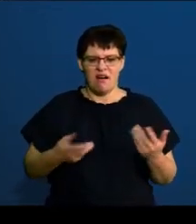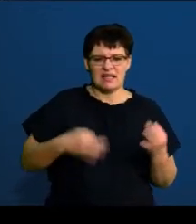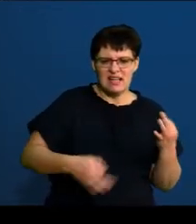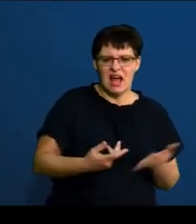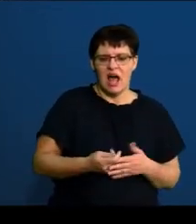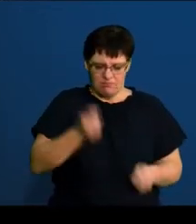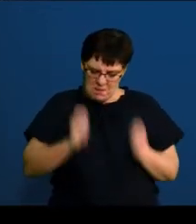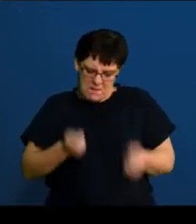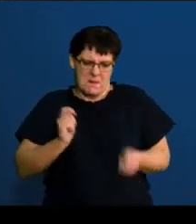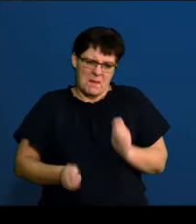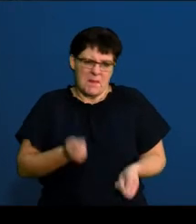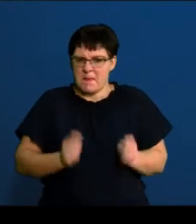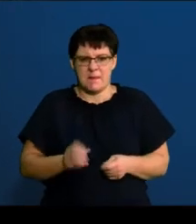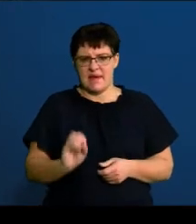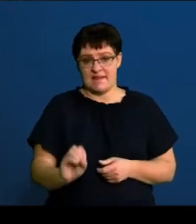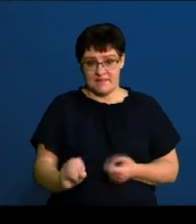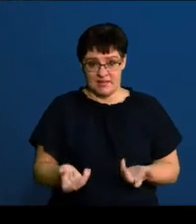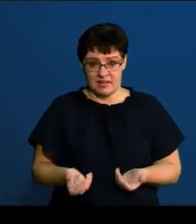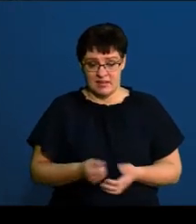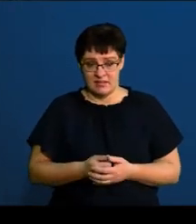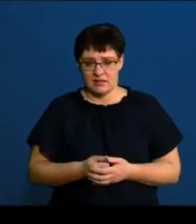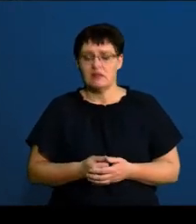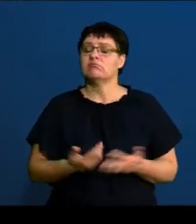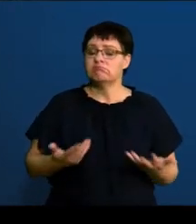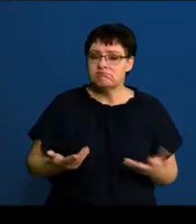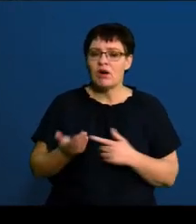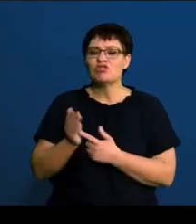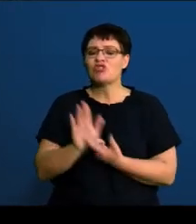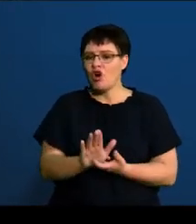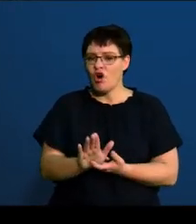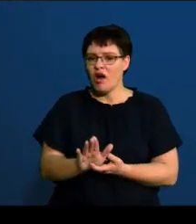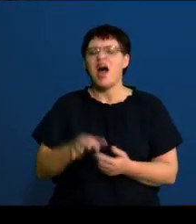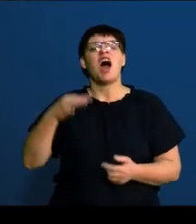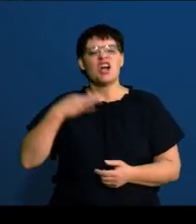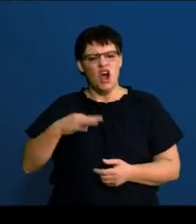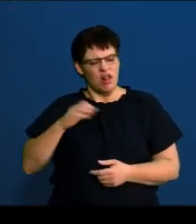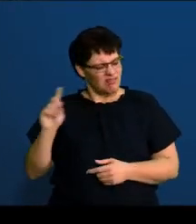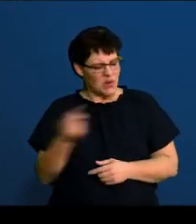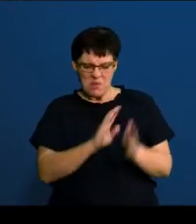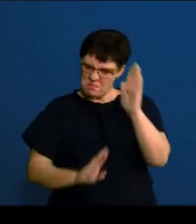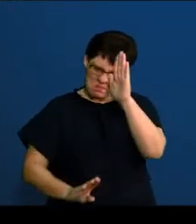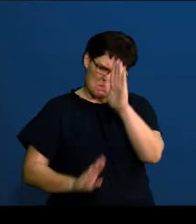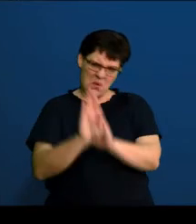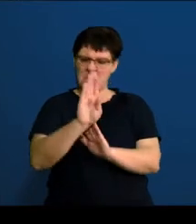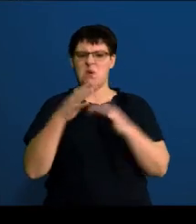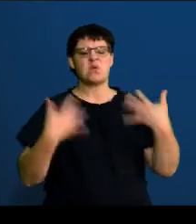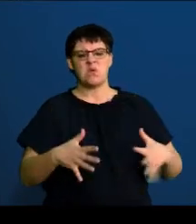with a drum there. And it symbolizes that the girl's potential for greatness, because she's consumed Kellogg's, so she has all